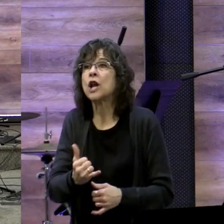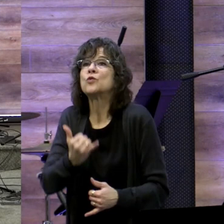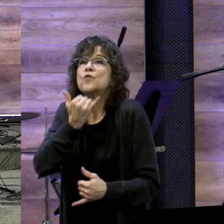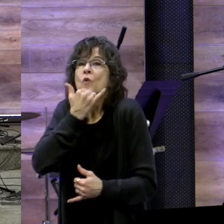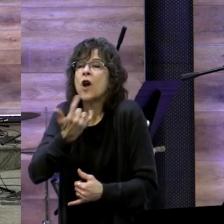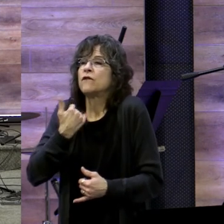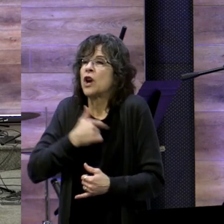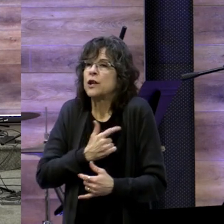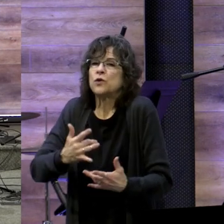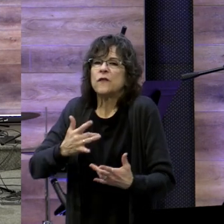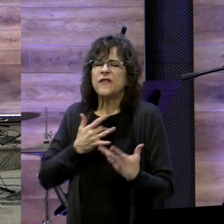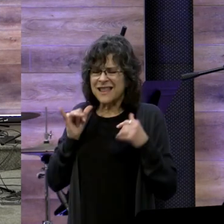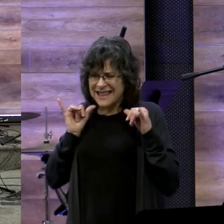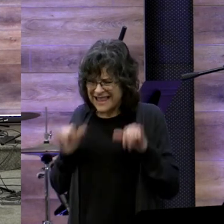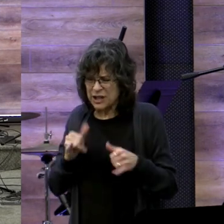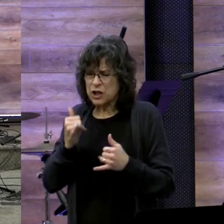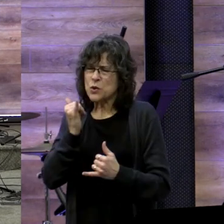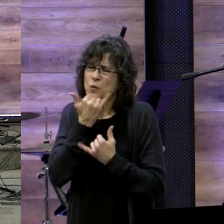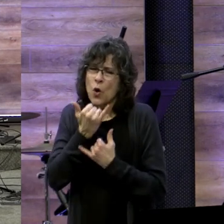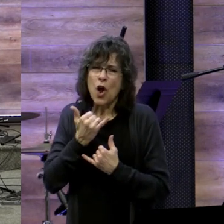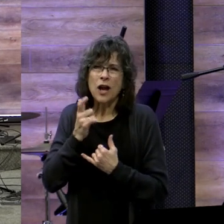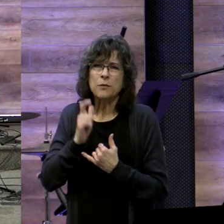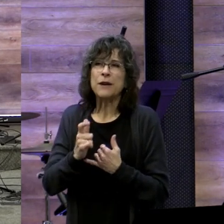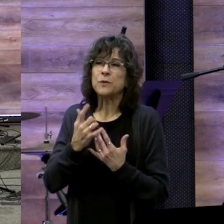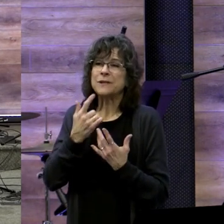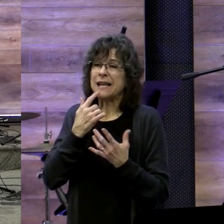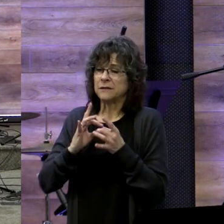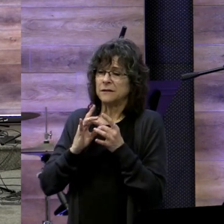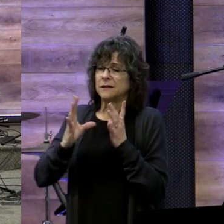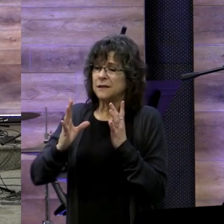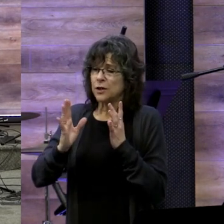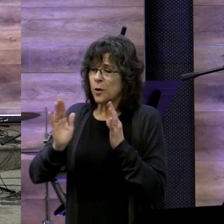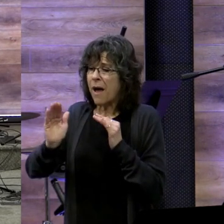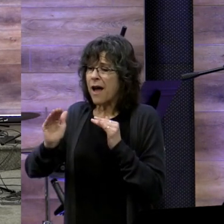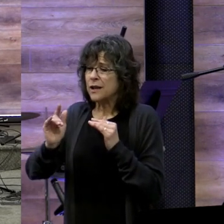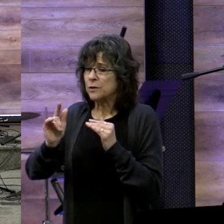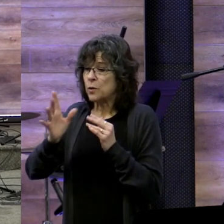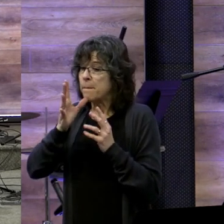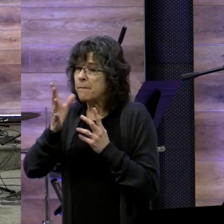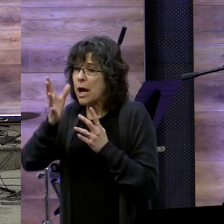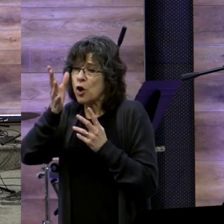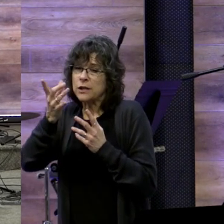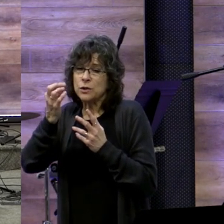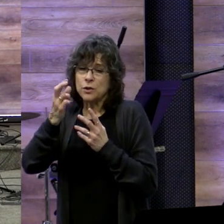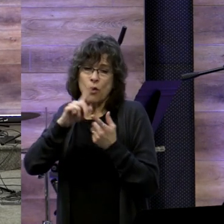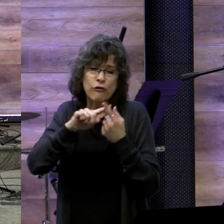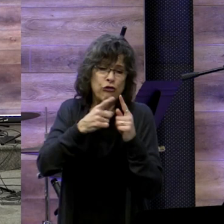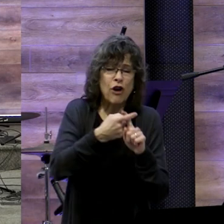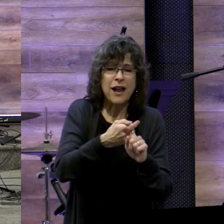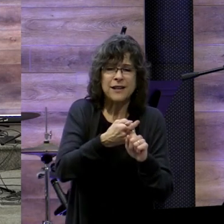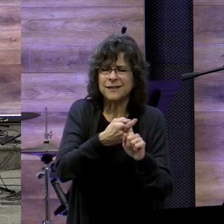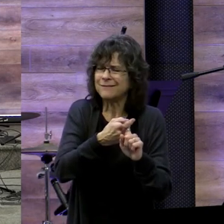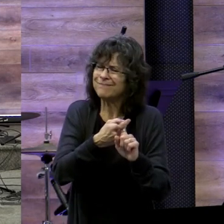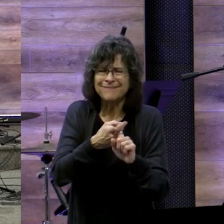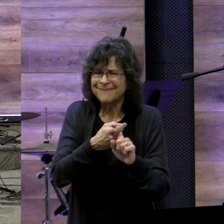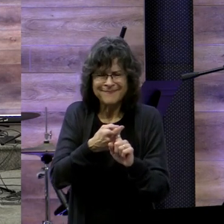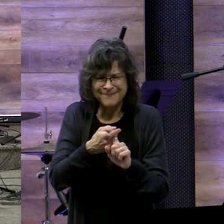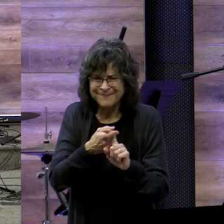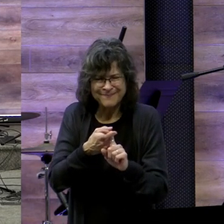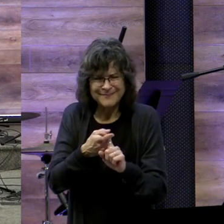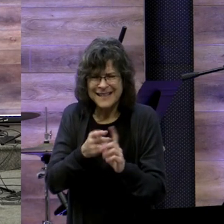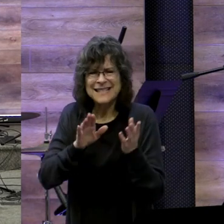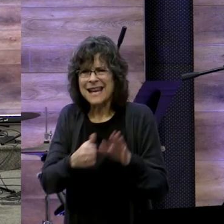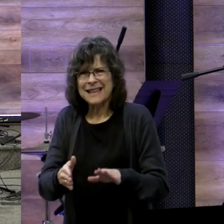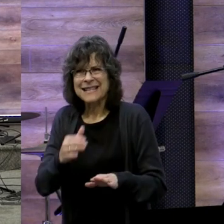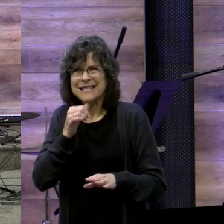wrongness of saying goodbye to a parent too soon or a friend that you love. Death is not the way that it's supposed to be. And